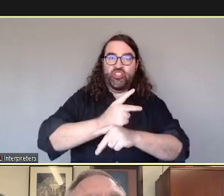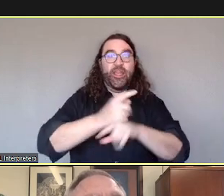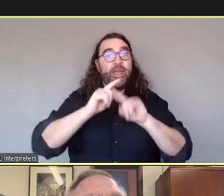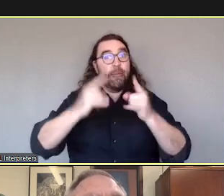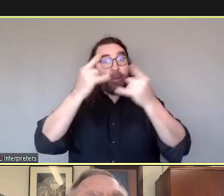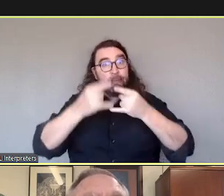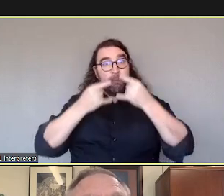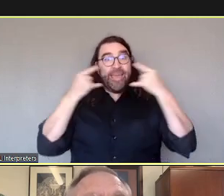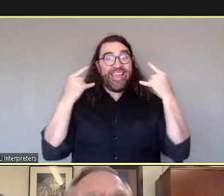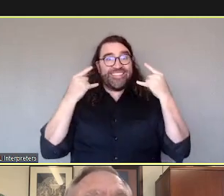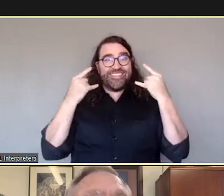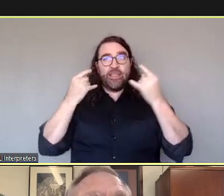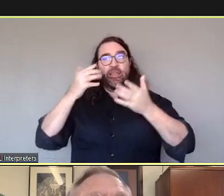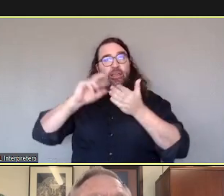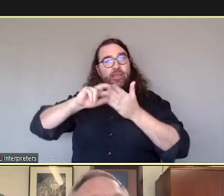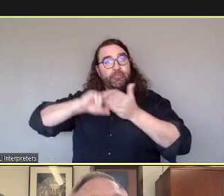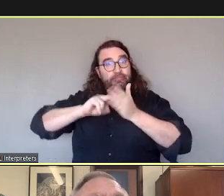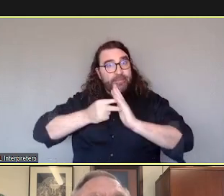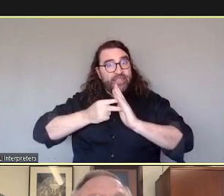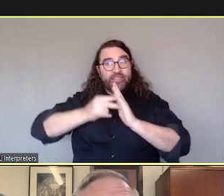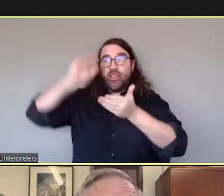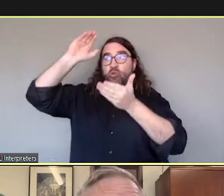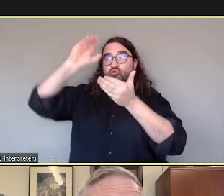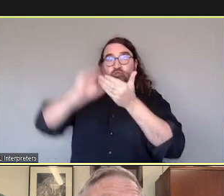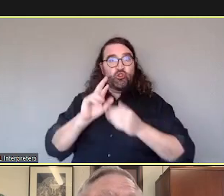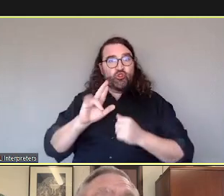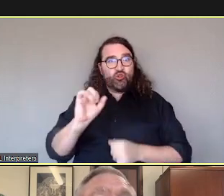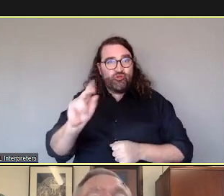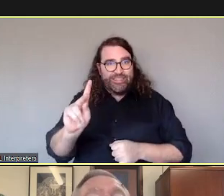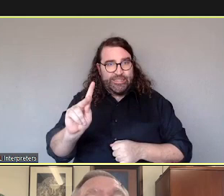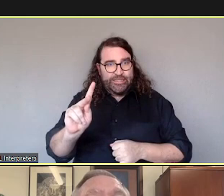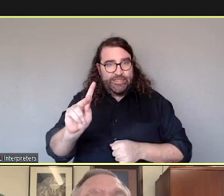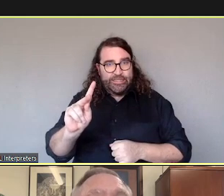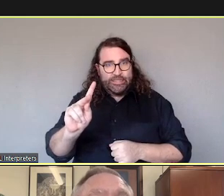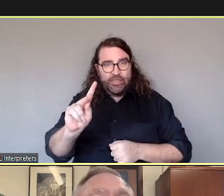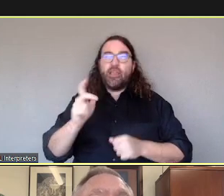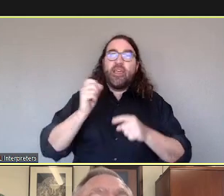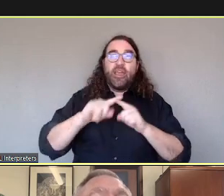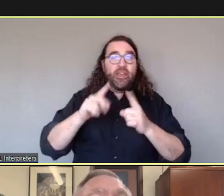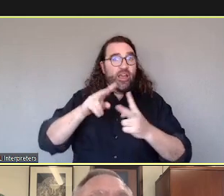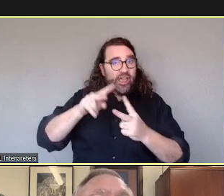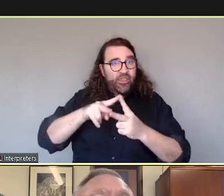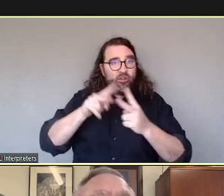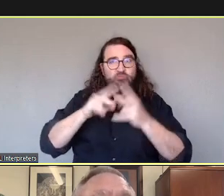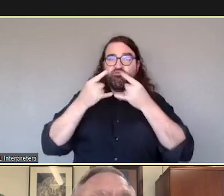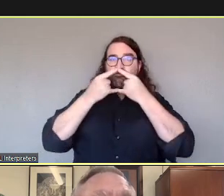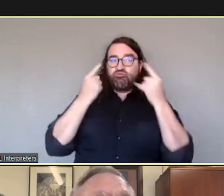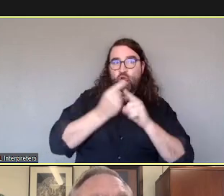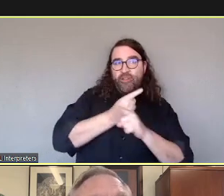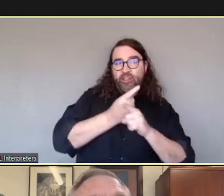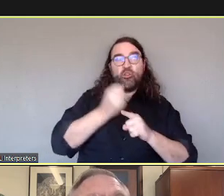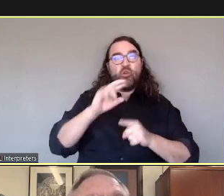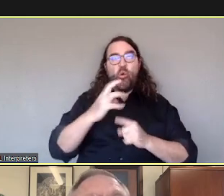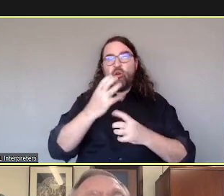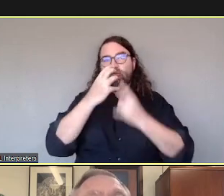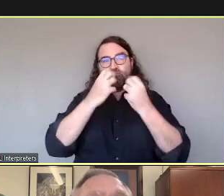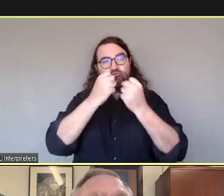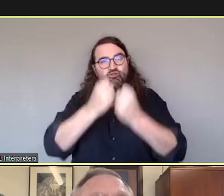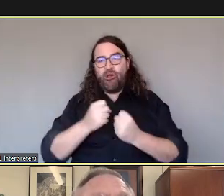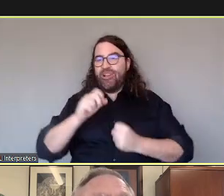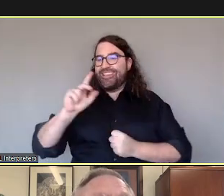getting COVID if you wear a tight-fitting mask that's a respirator, which is a N95 or KN95. If you wear